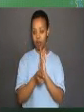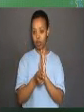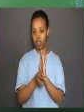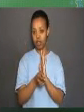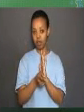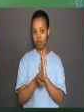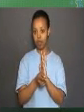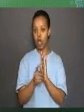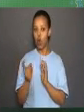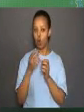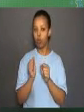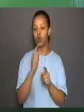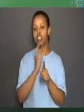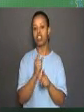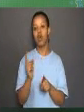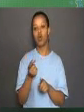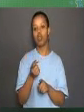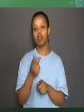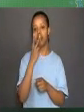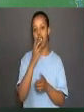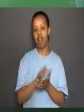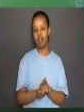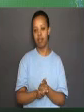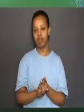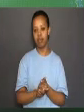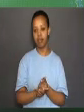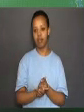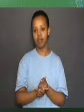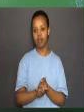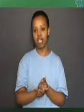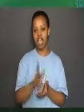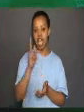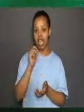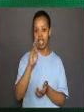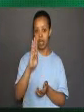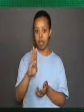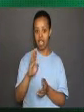us look at a few examples of possible correct responses.